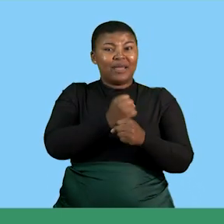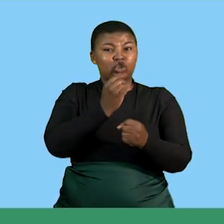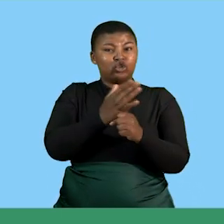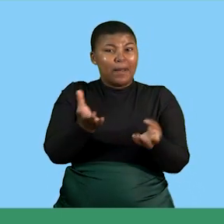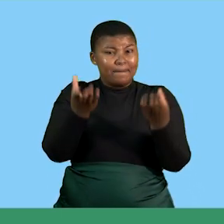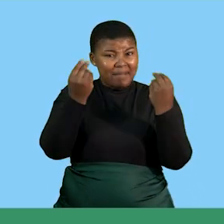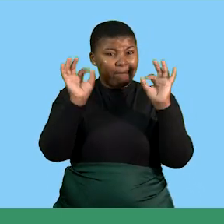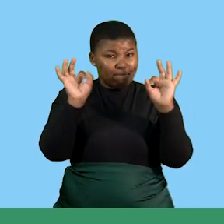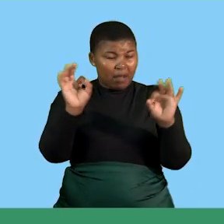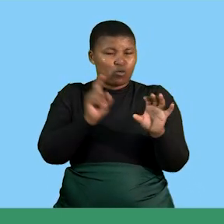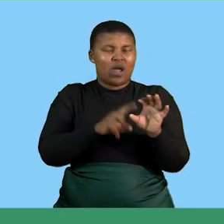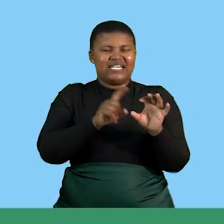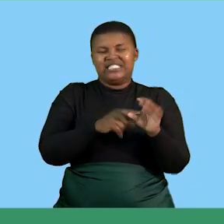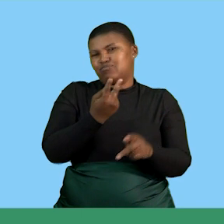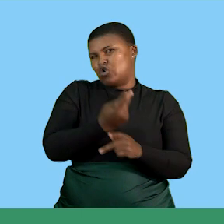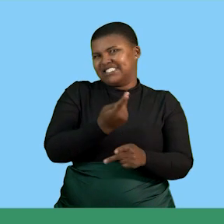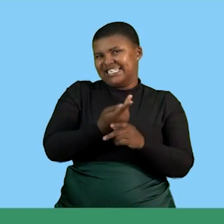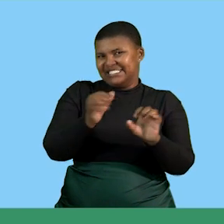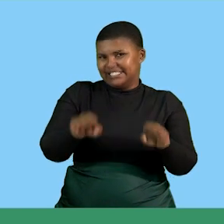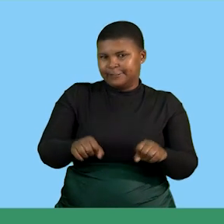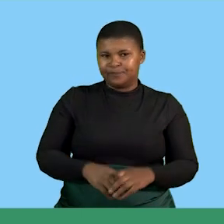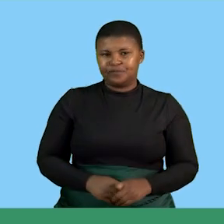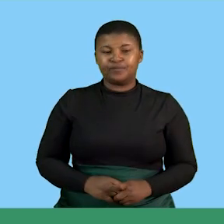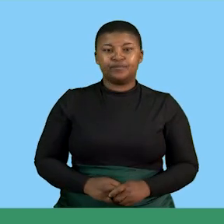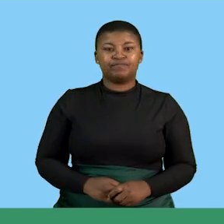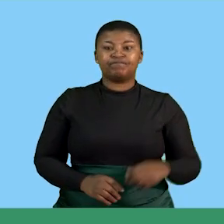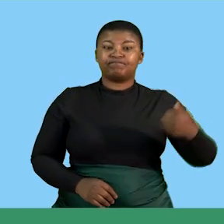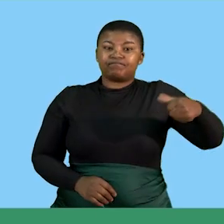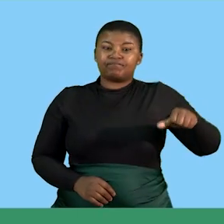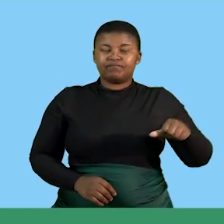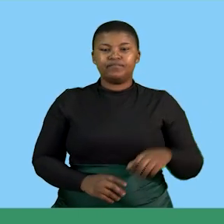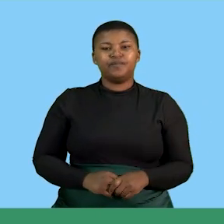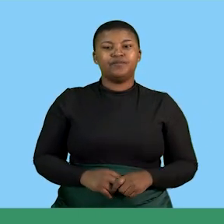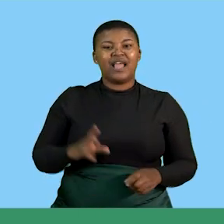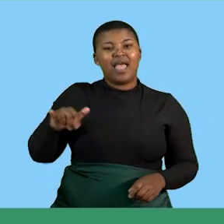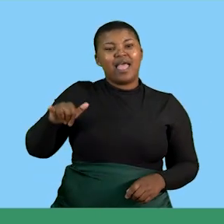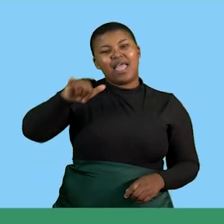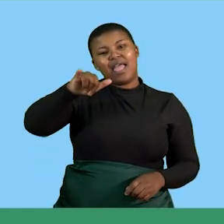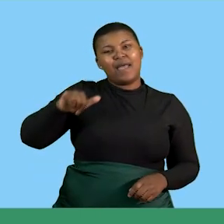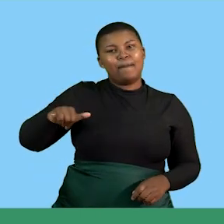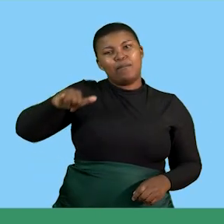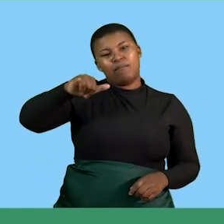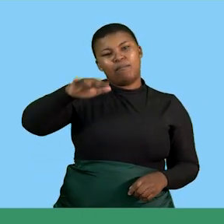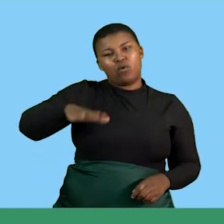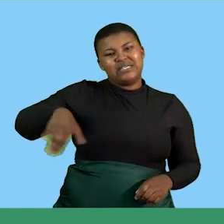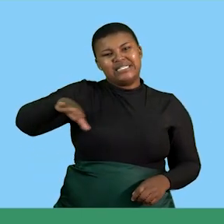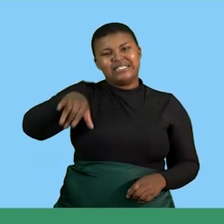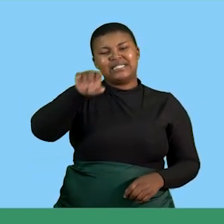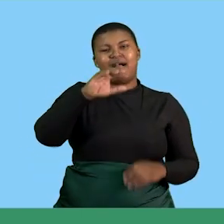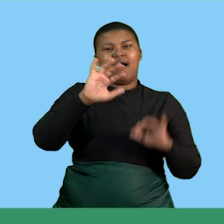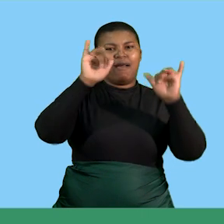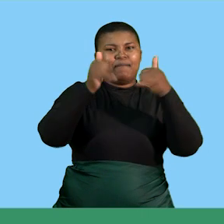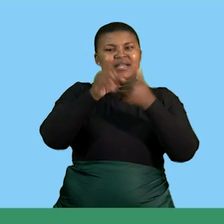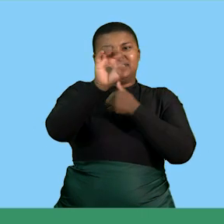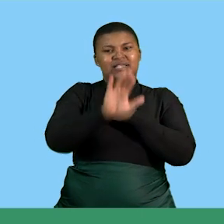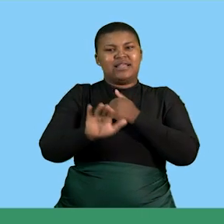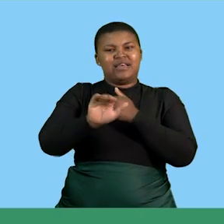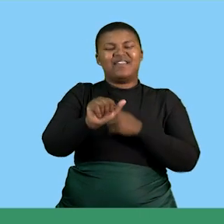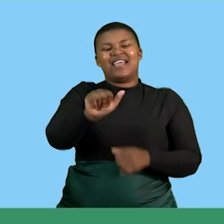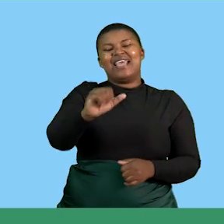first is SABS, or the South African Bureau of Standards. So what they do is they